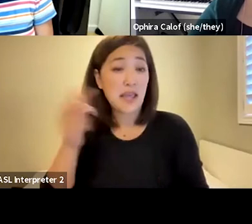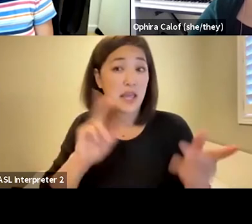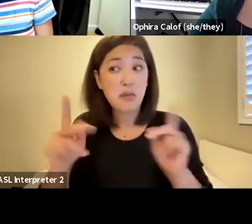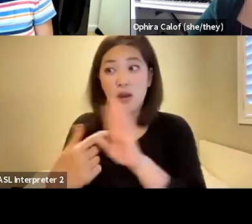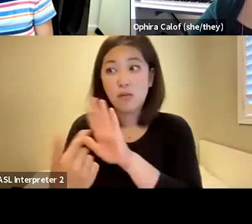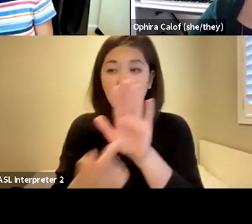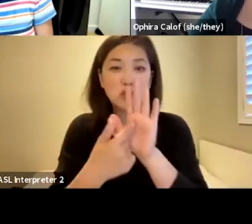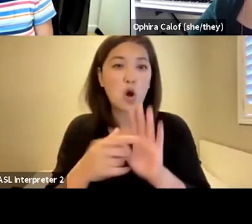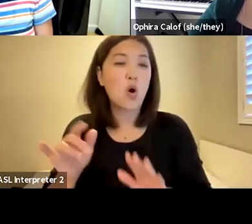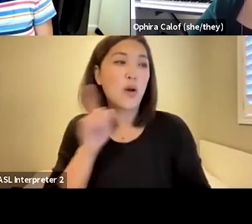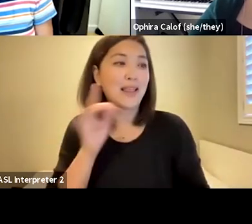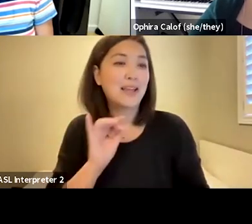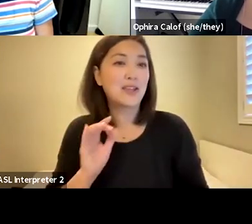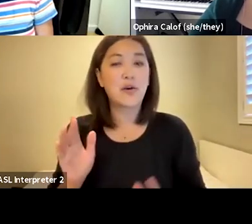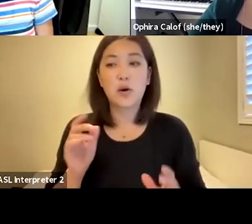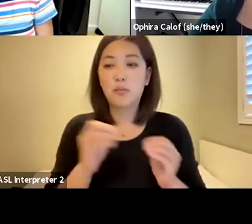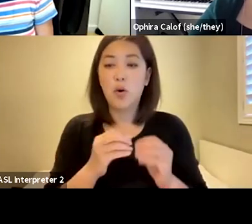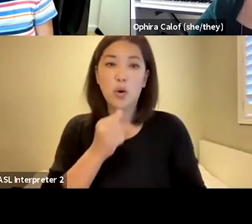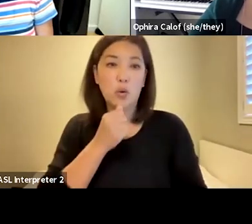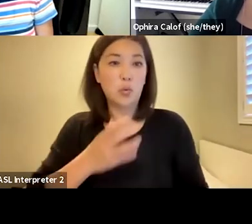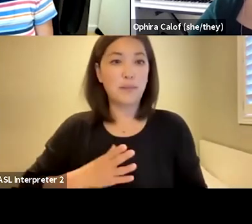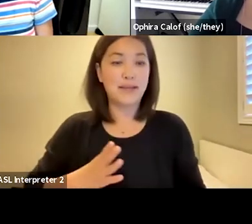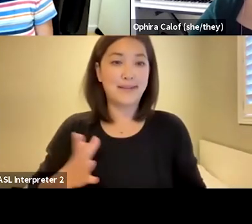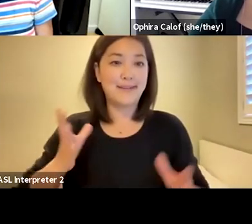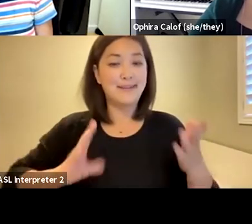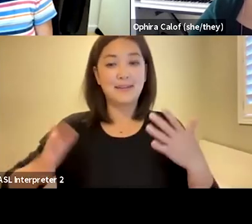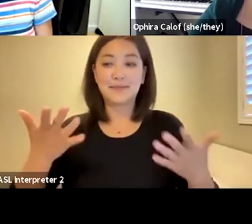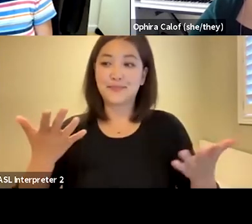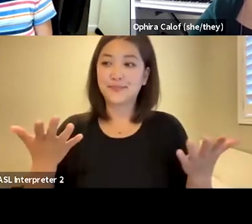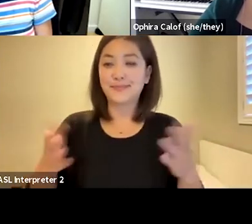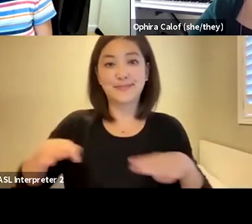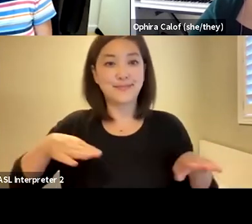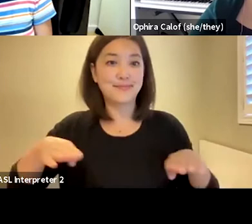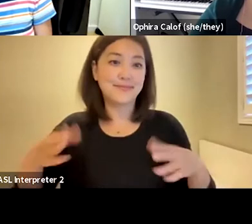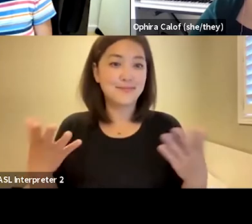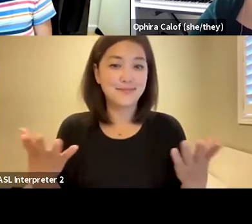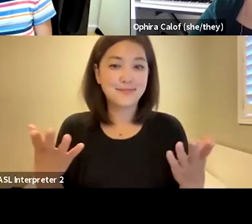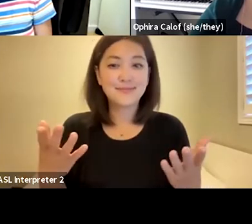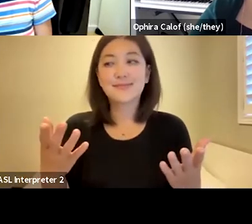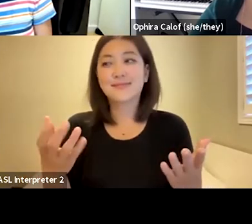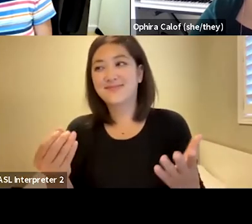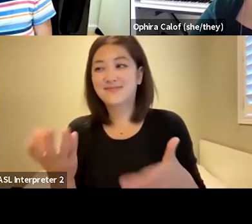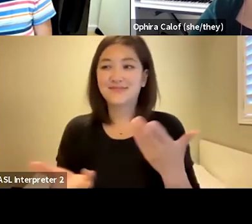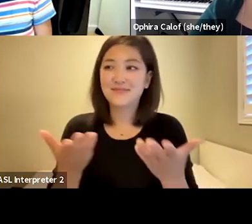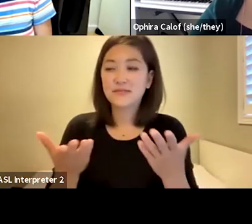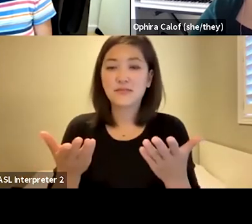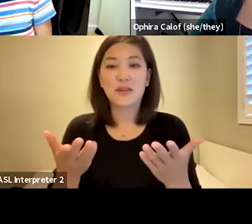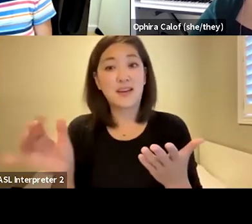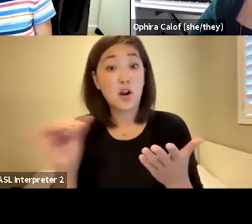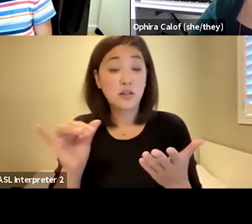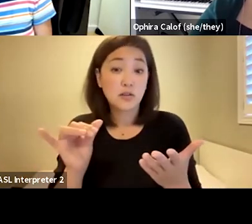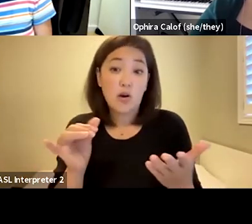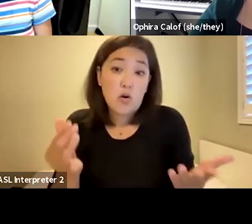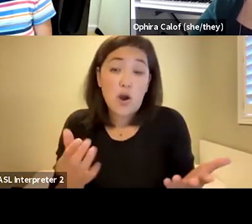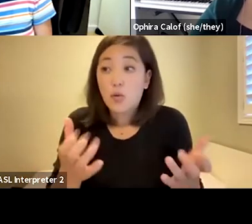like a stereotype. And how disabled people as well are typically seen as physically disabled. Like, I'd like to see a